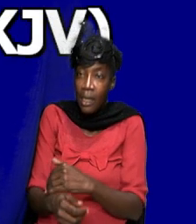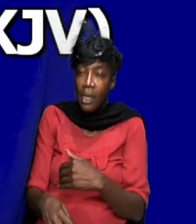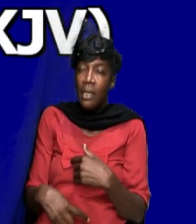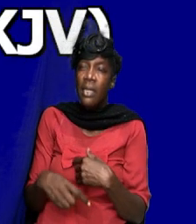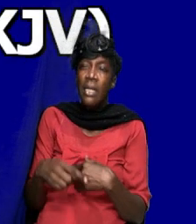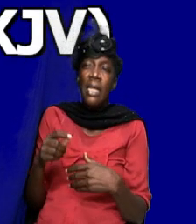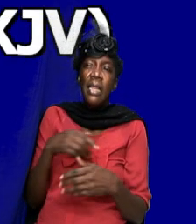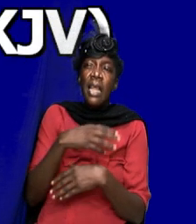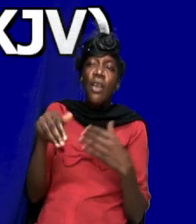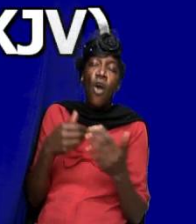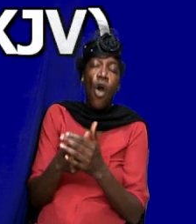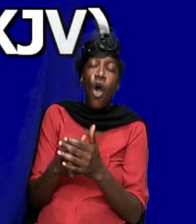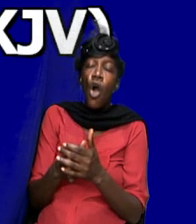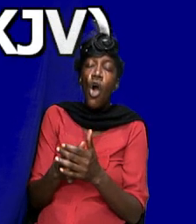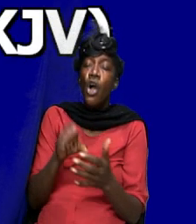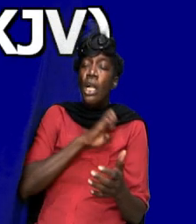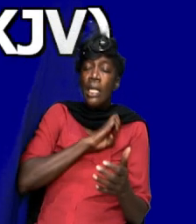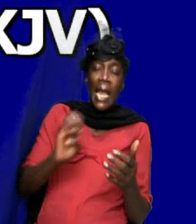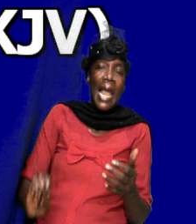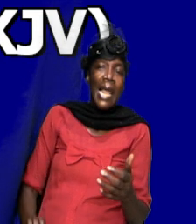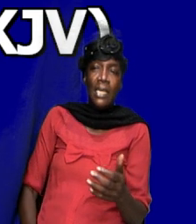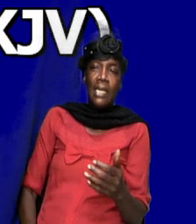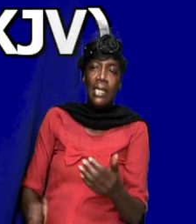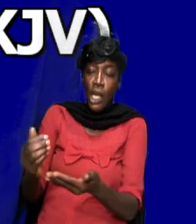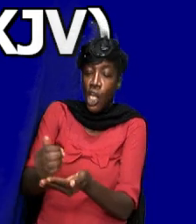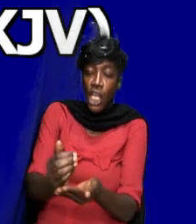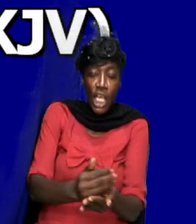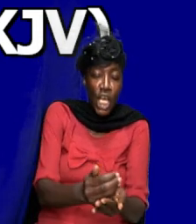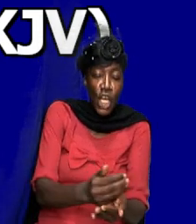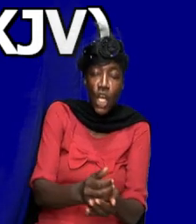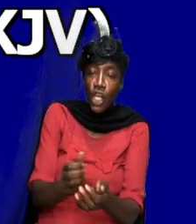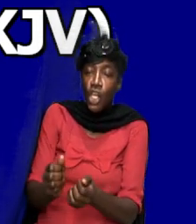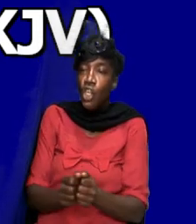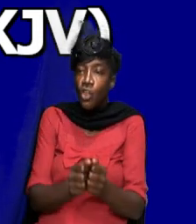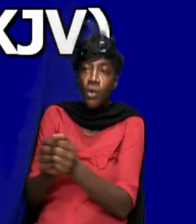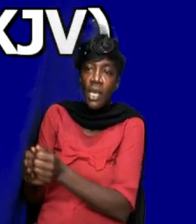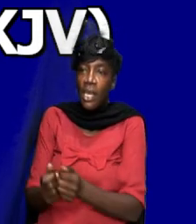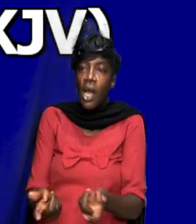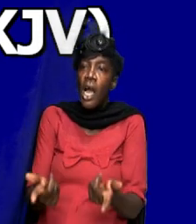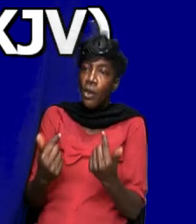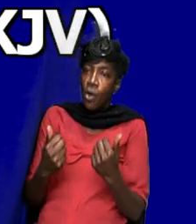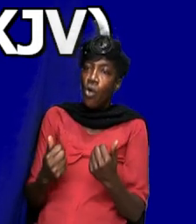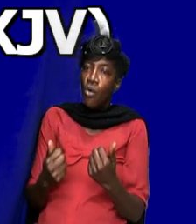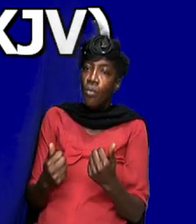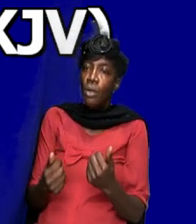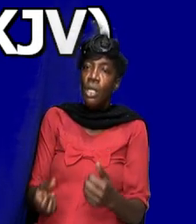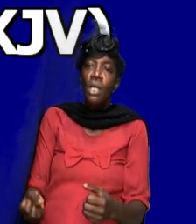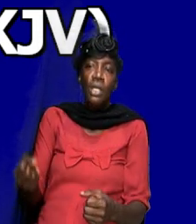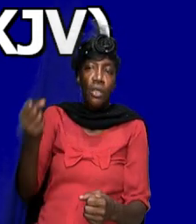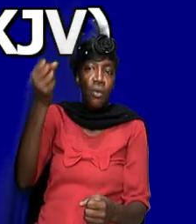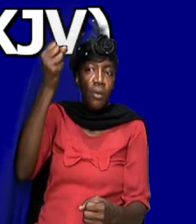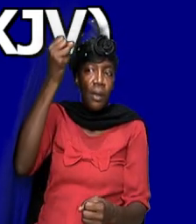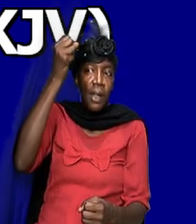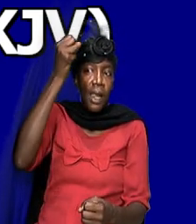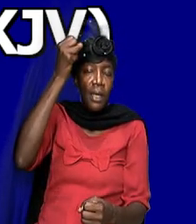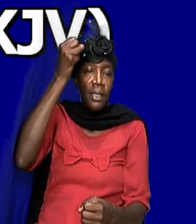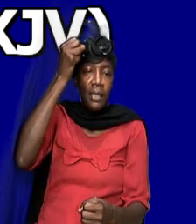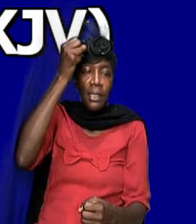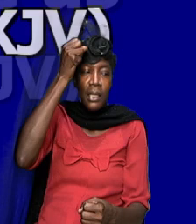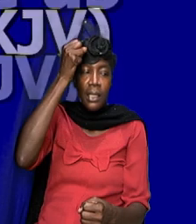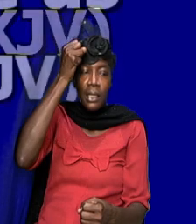Then all the elders of Israel gathered themselves together and came to Saul unto Ramah,